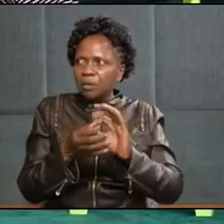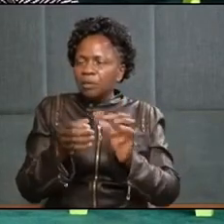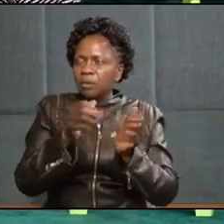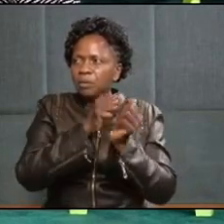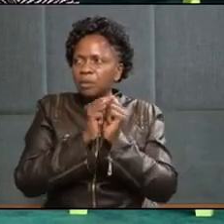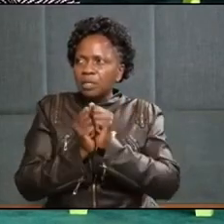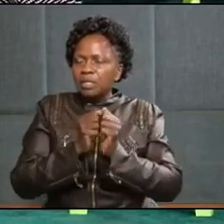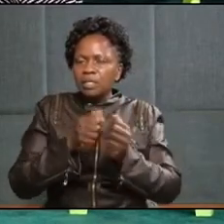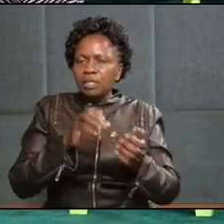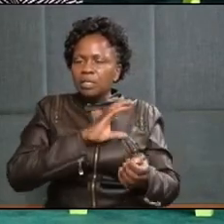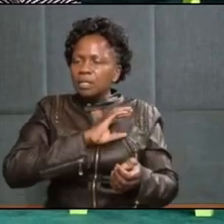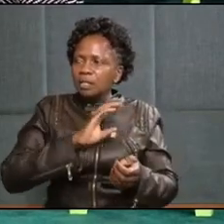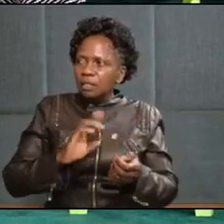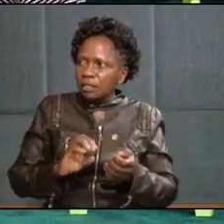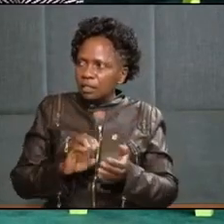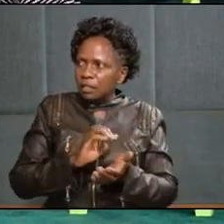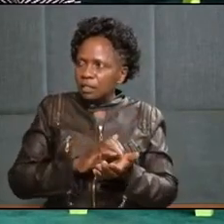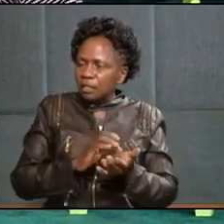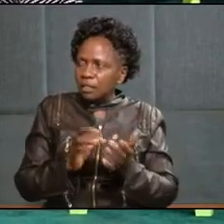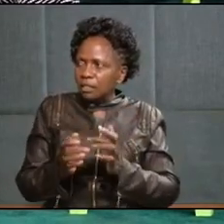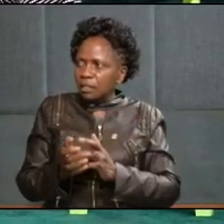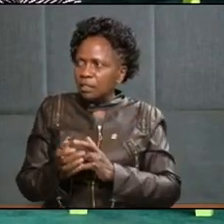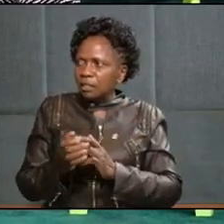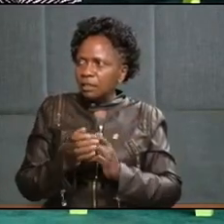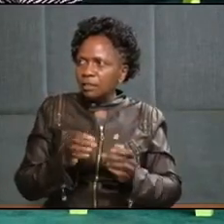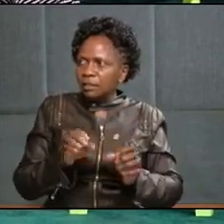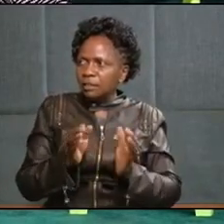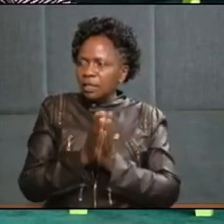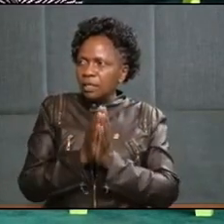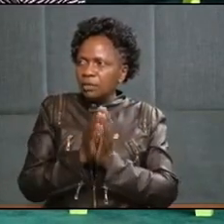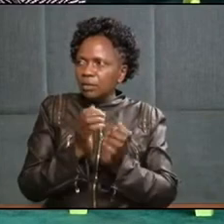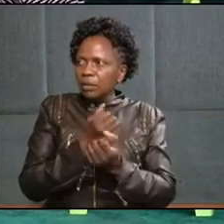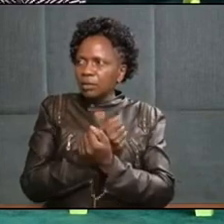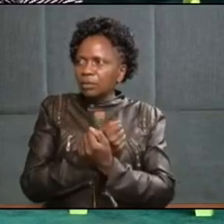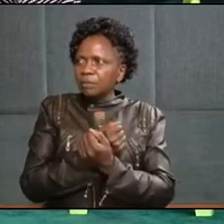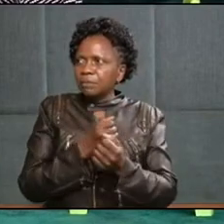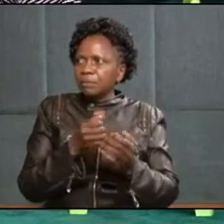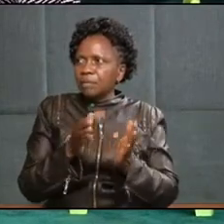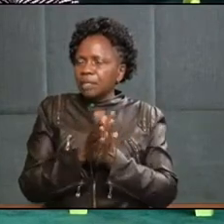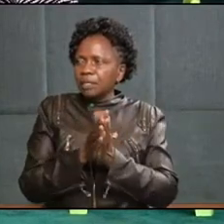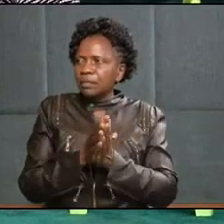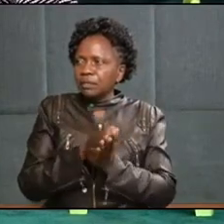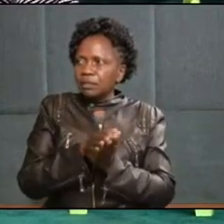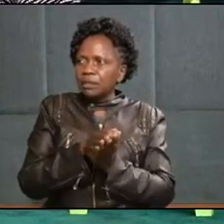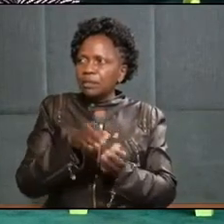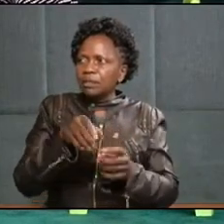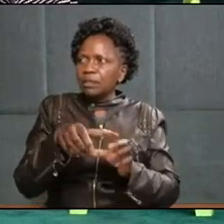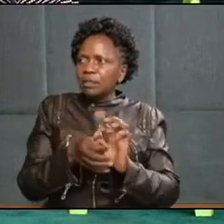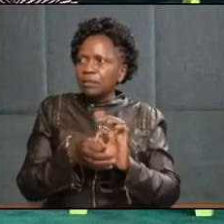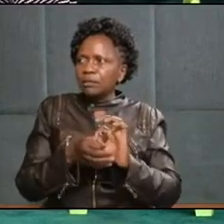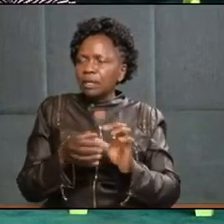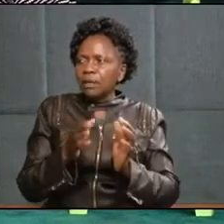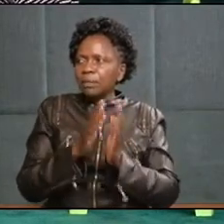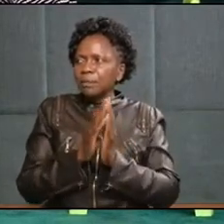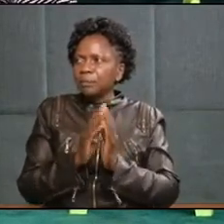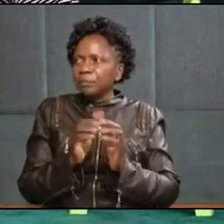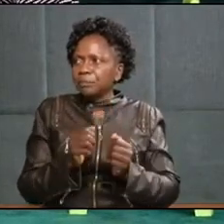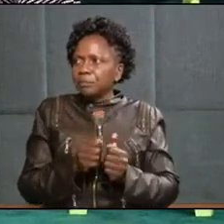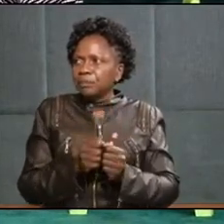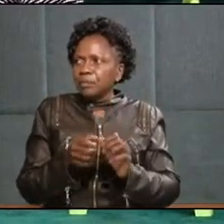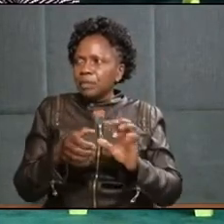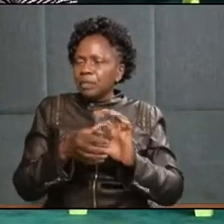tangled up with Jesus. I am wrapped up, tied up, tangled up, wrapped up, tied up, tangled